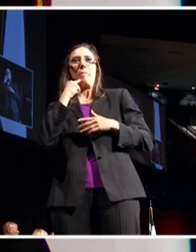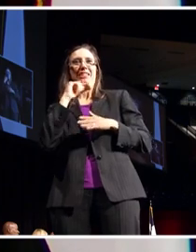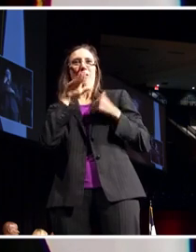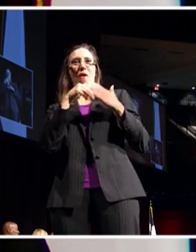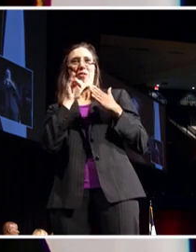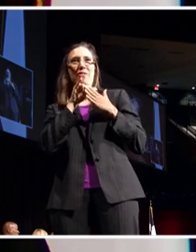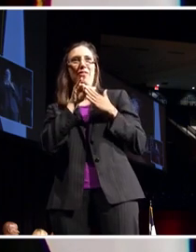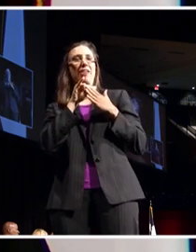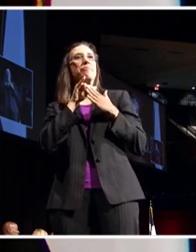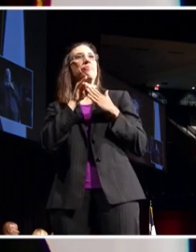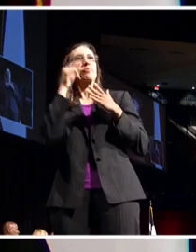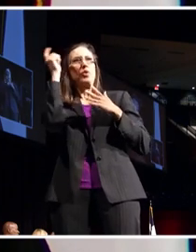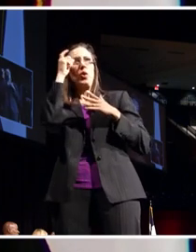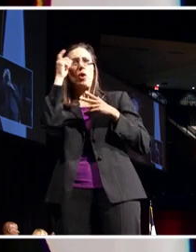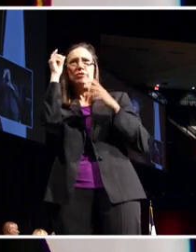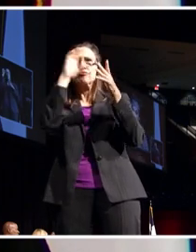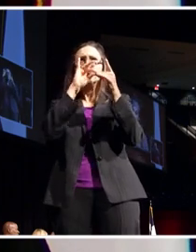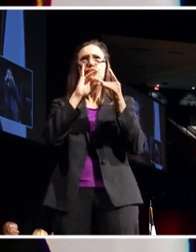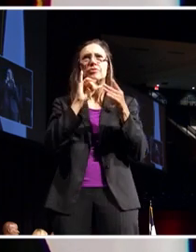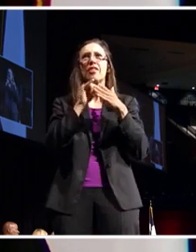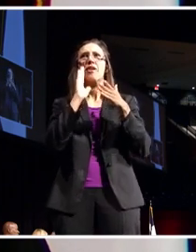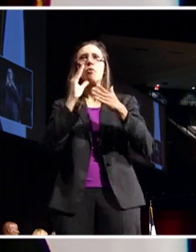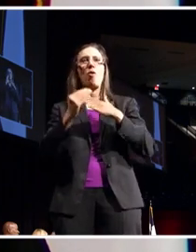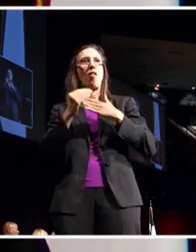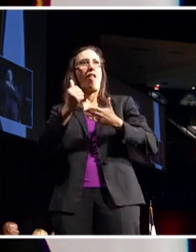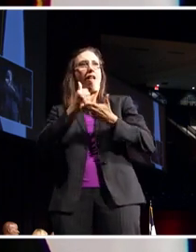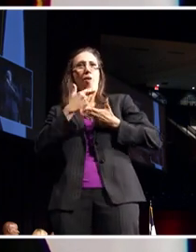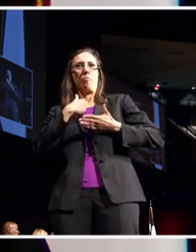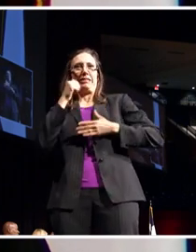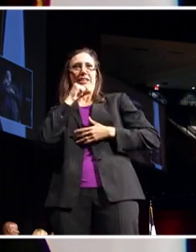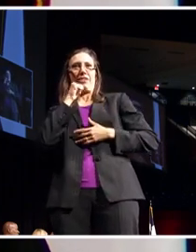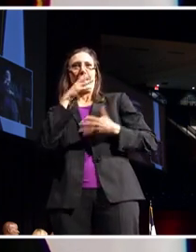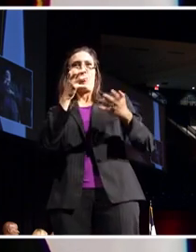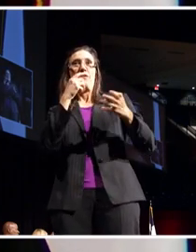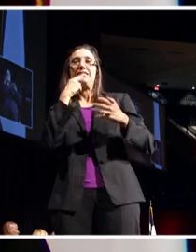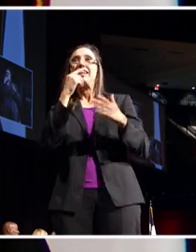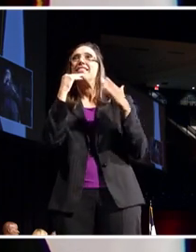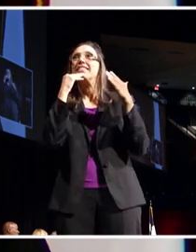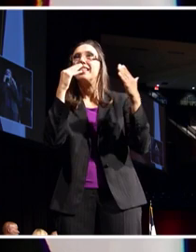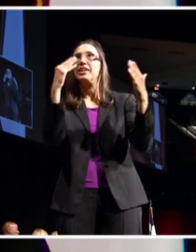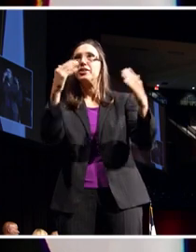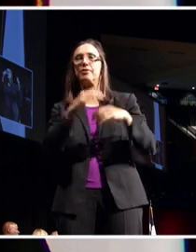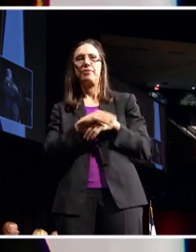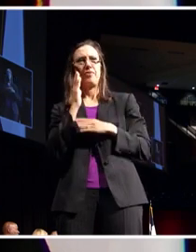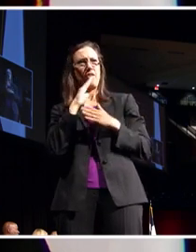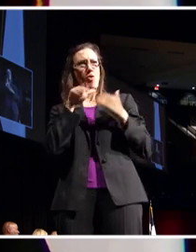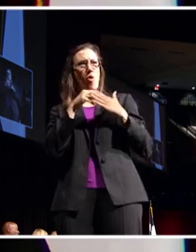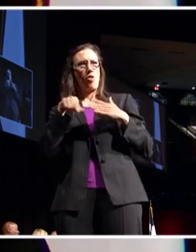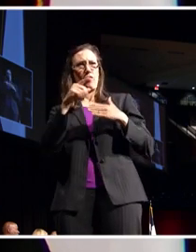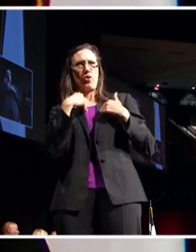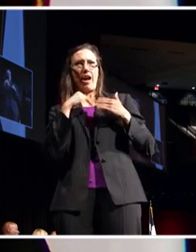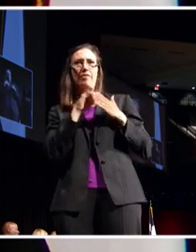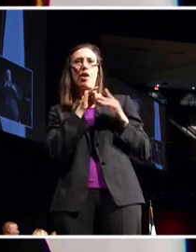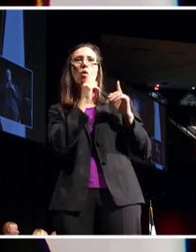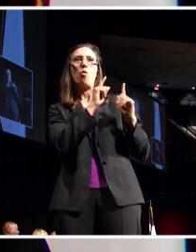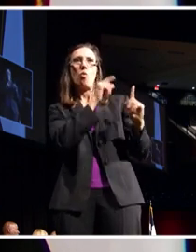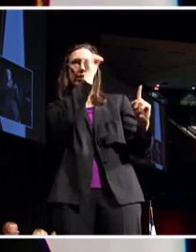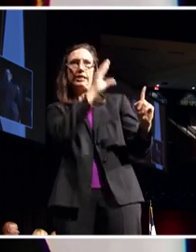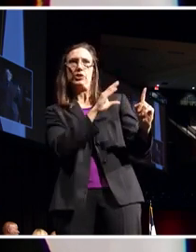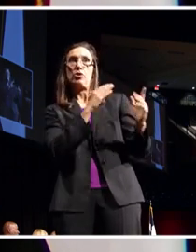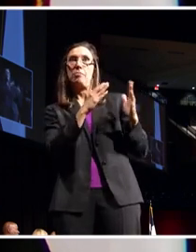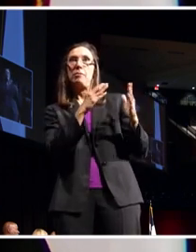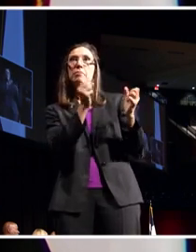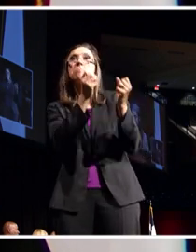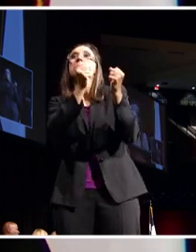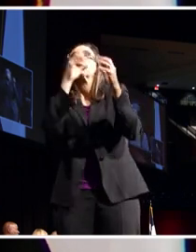that brighten up our days. To them, I want to say thank you. I know that all of us have that one teacher, or perhaps